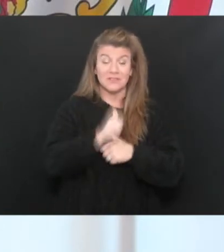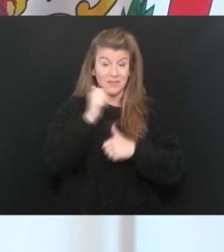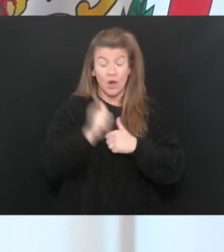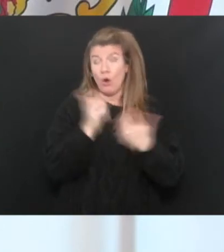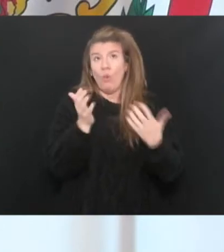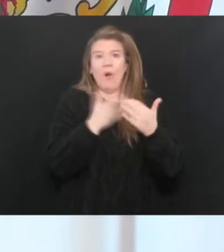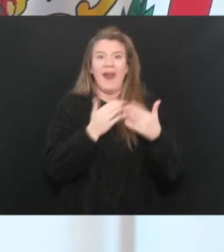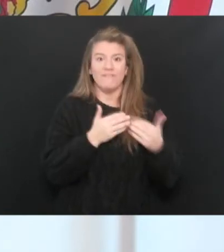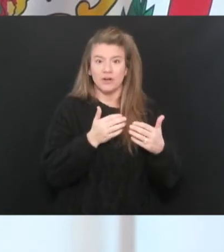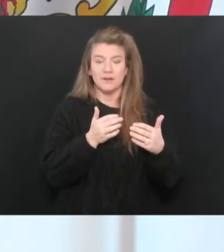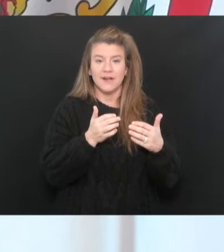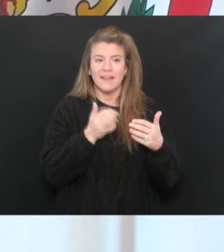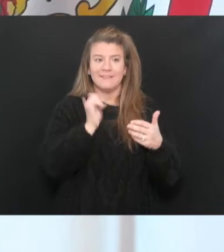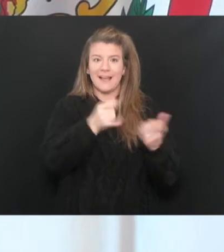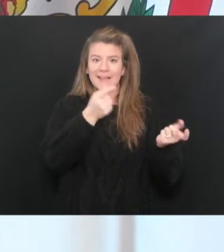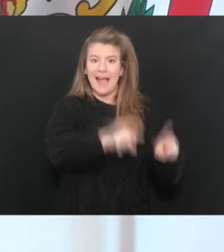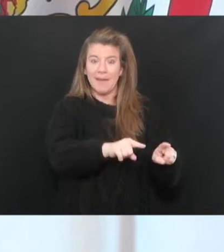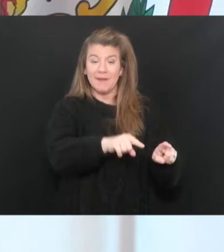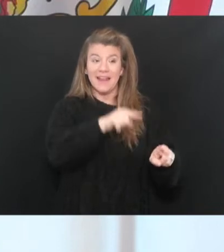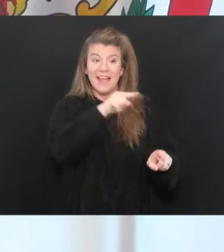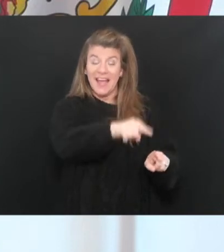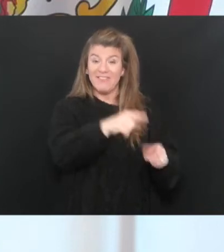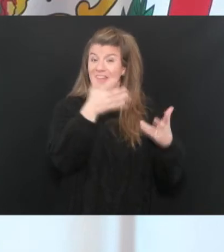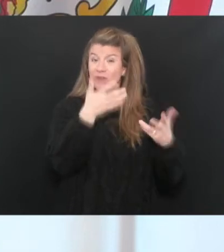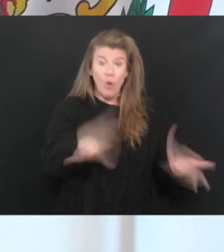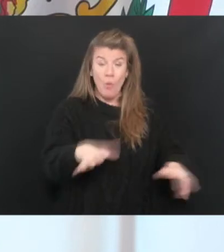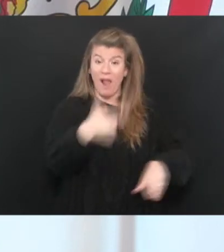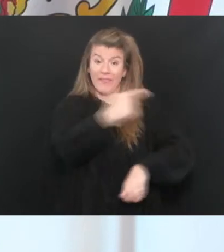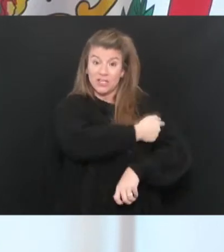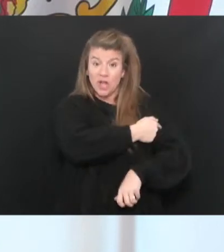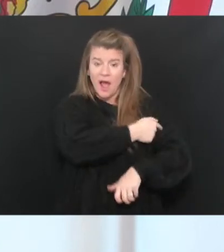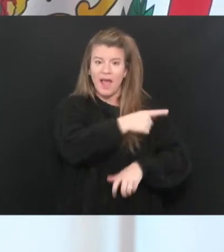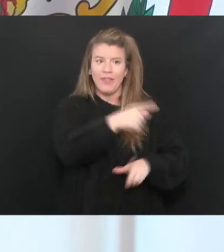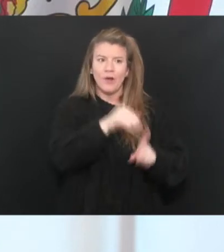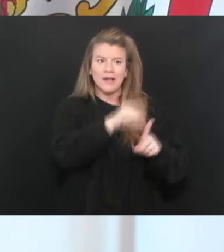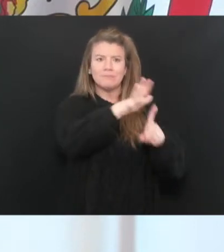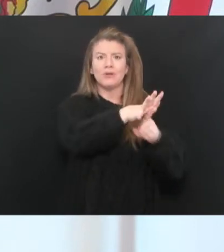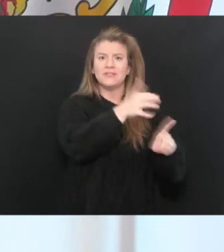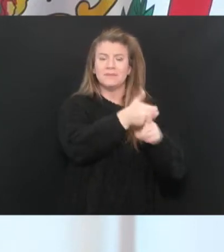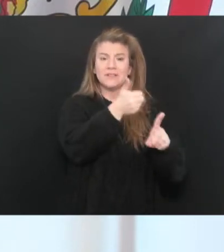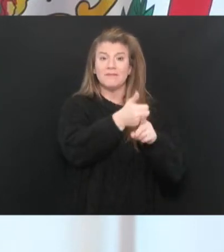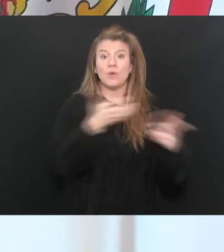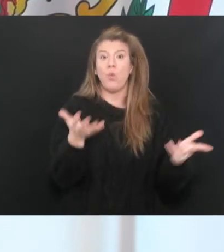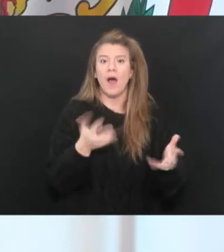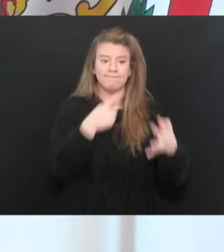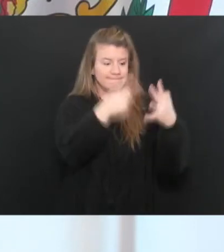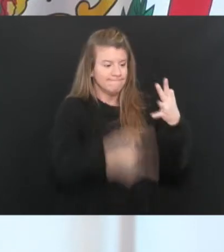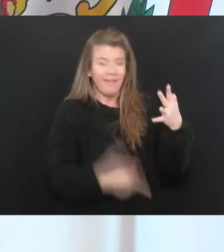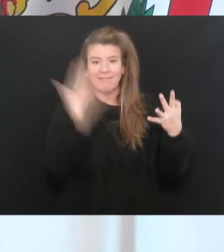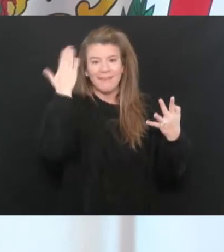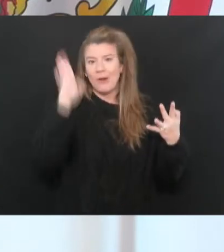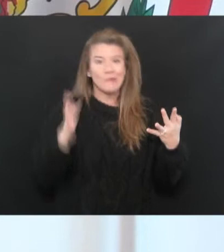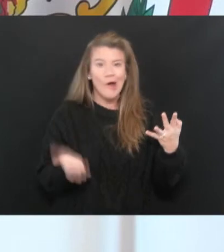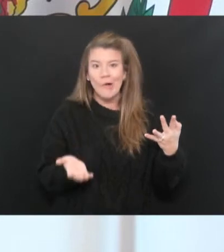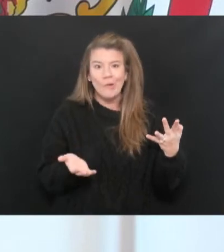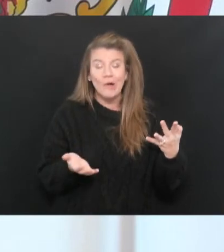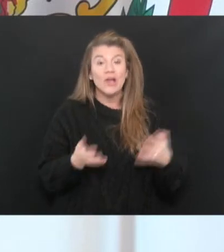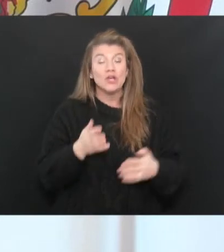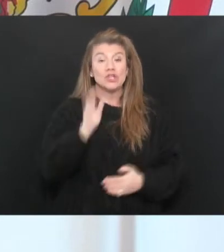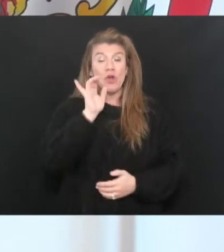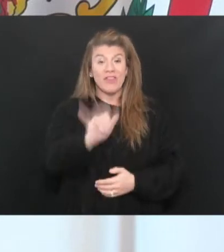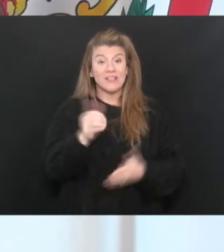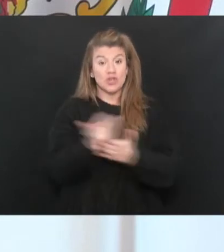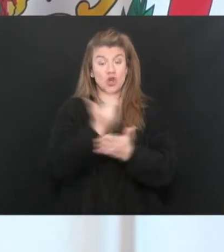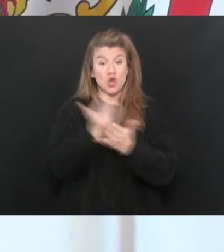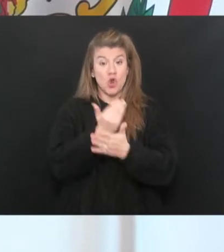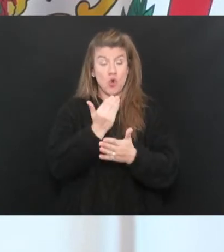may be that they're exposing themselves to if they don't take the vaccine. So with all this, it'll be way